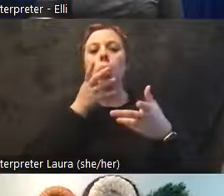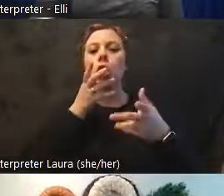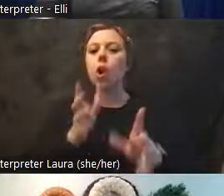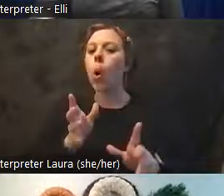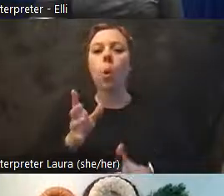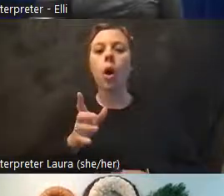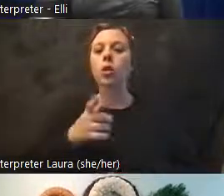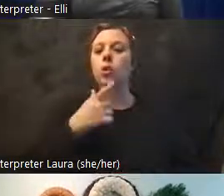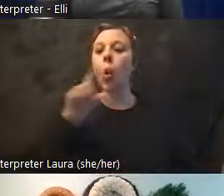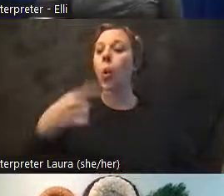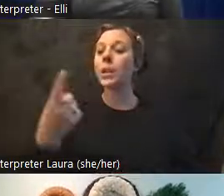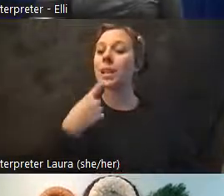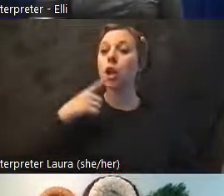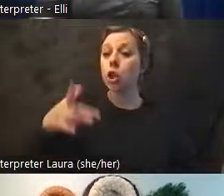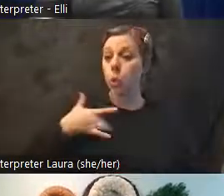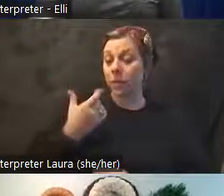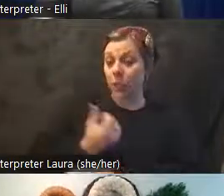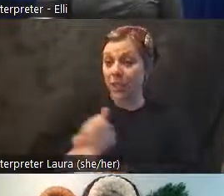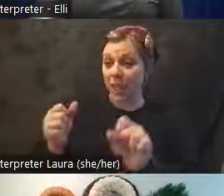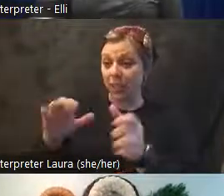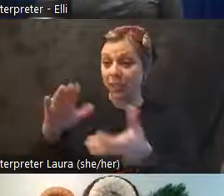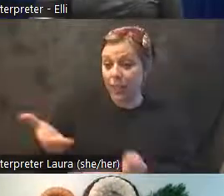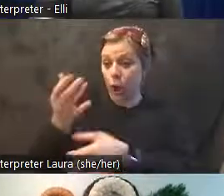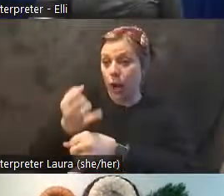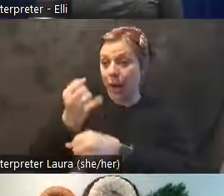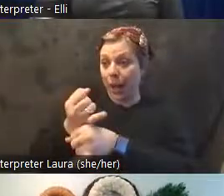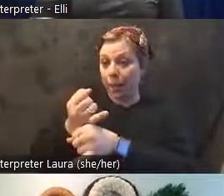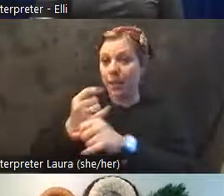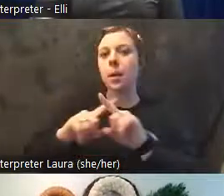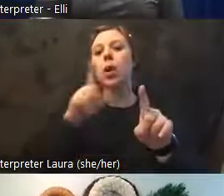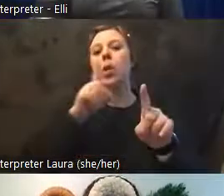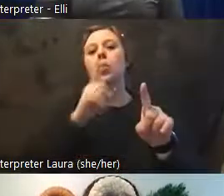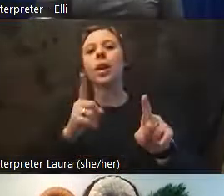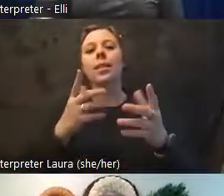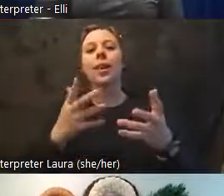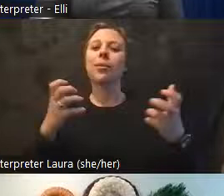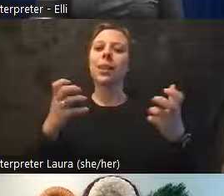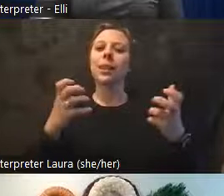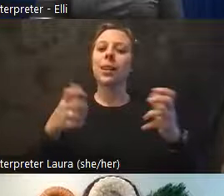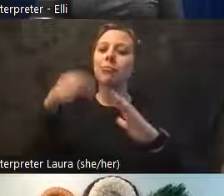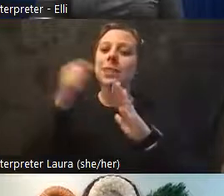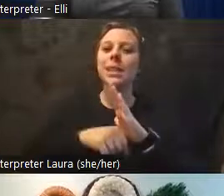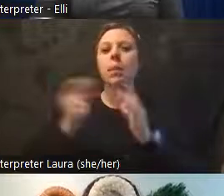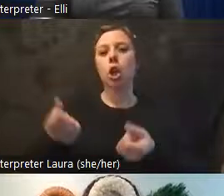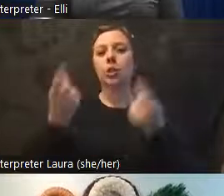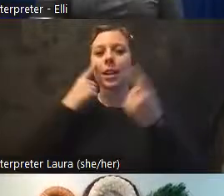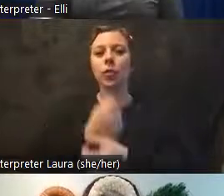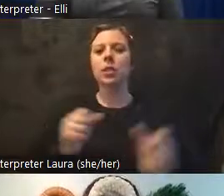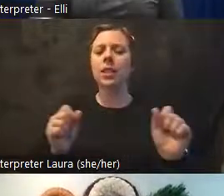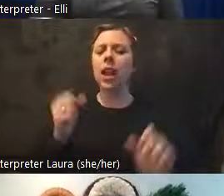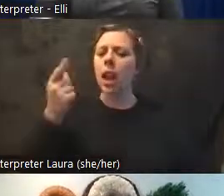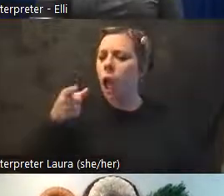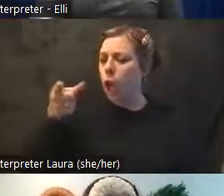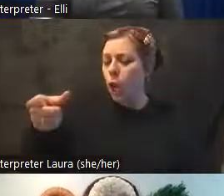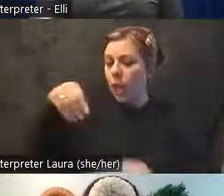on campus, to a greater and more dynamic sense of safety. So do you feel safe in your body?